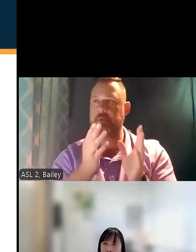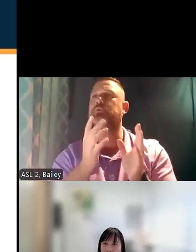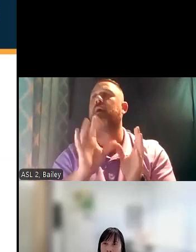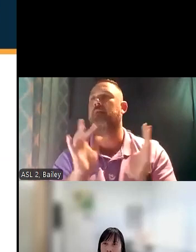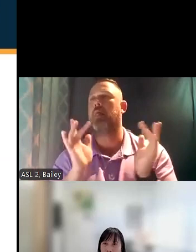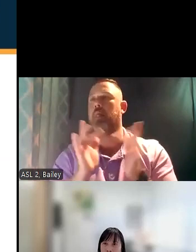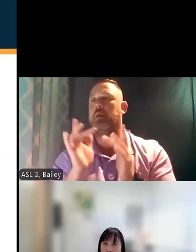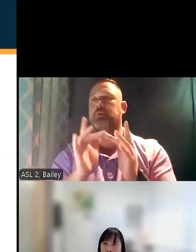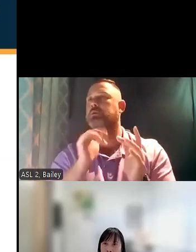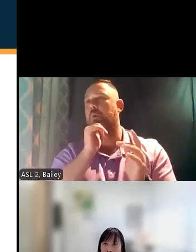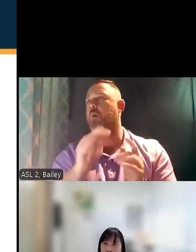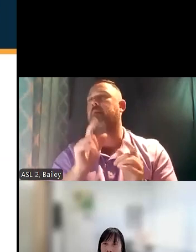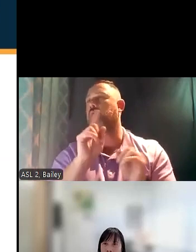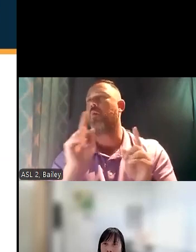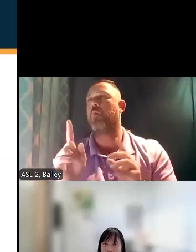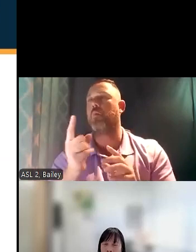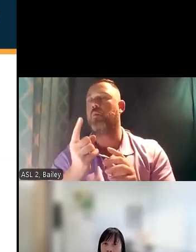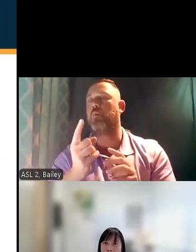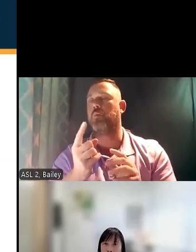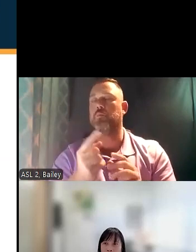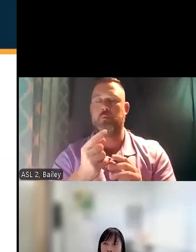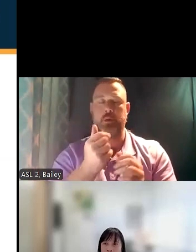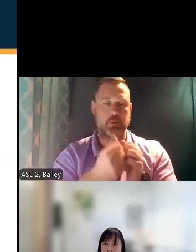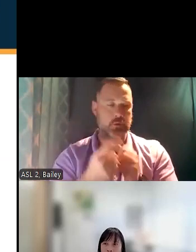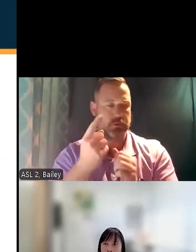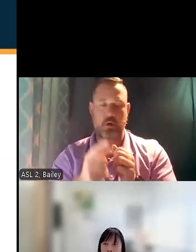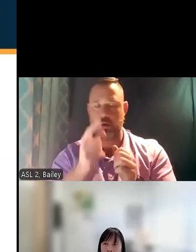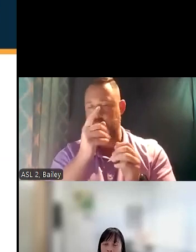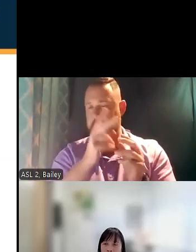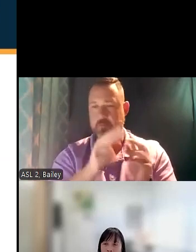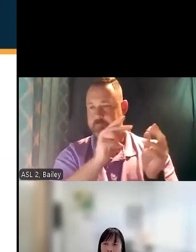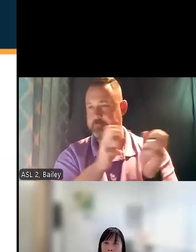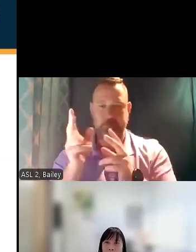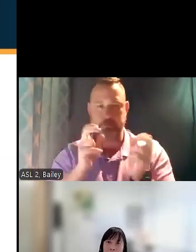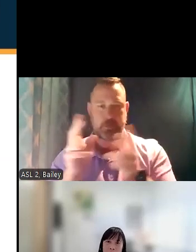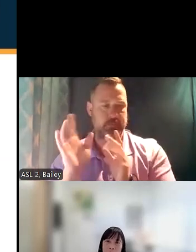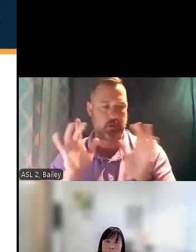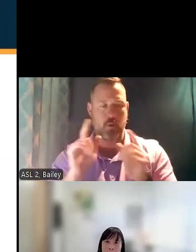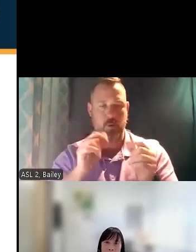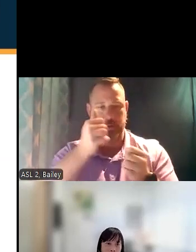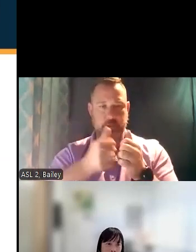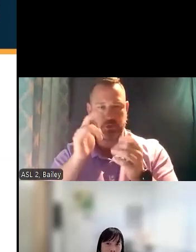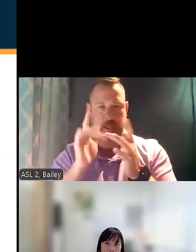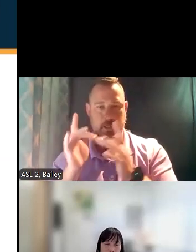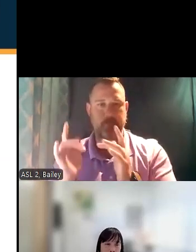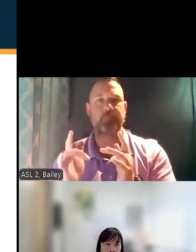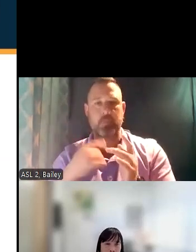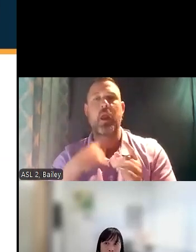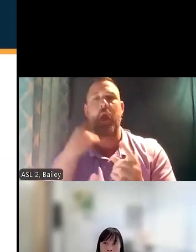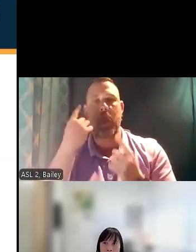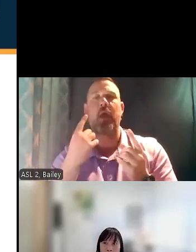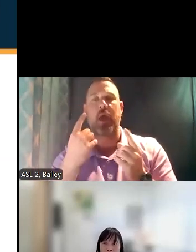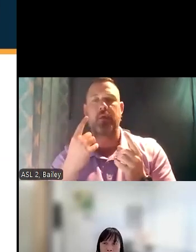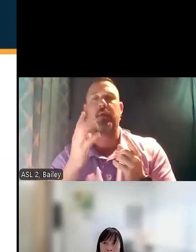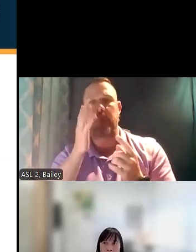links so we don't have to go one by one and, cut and paste and whatever. I think that they